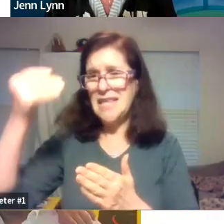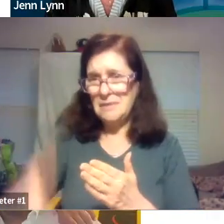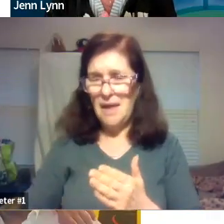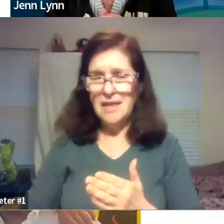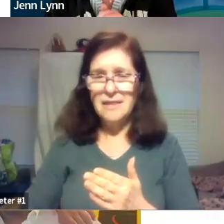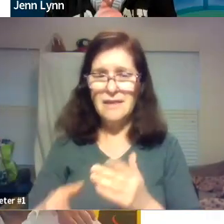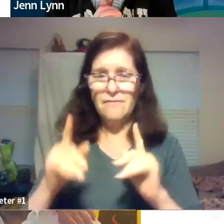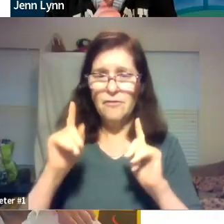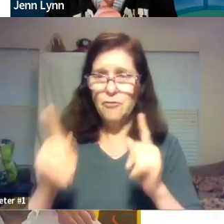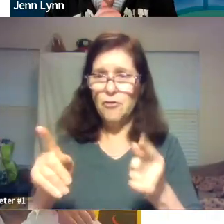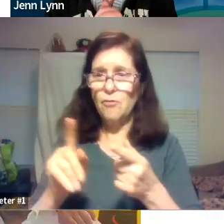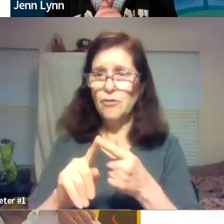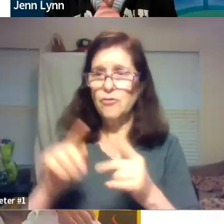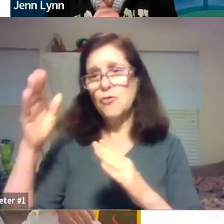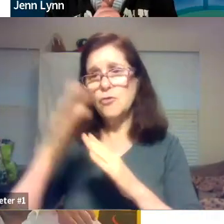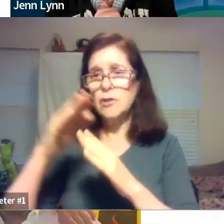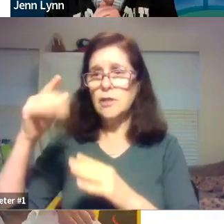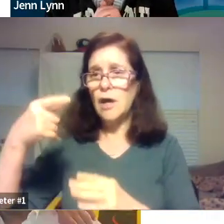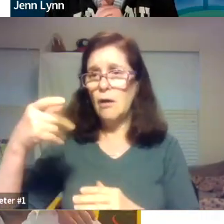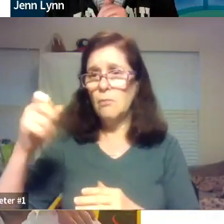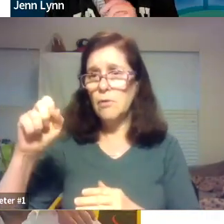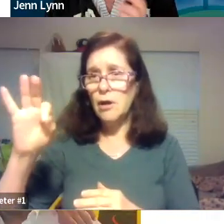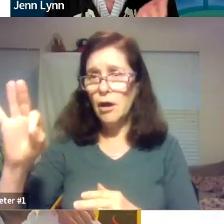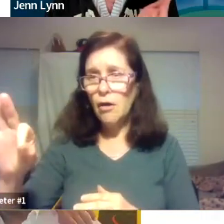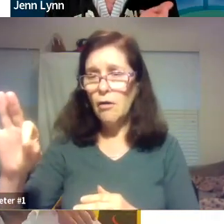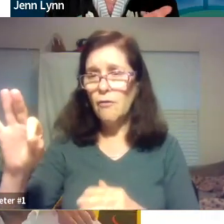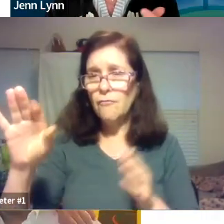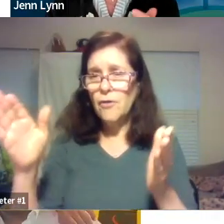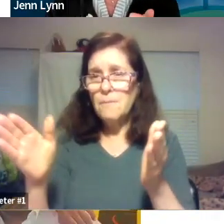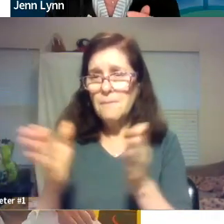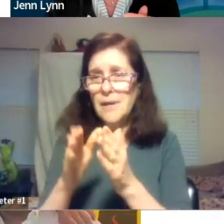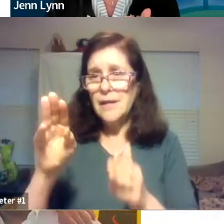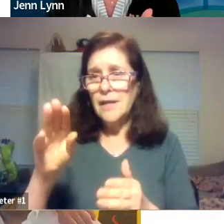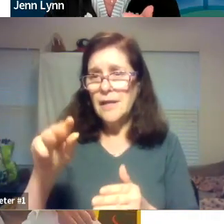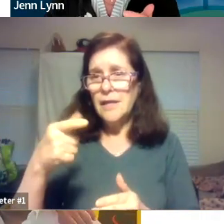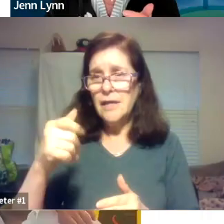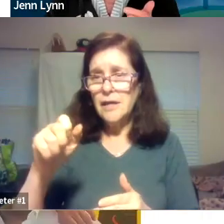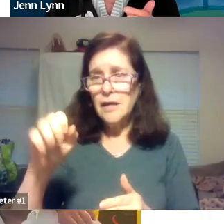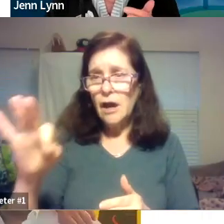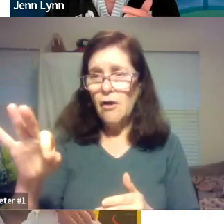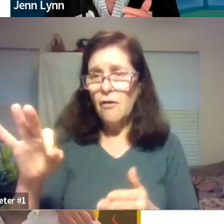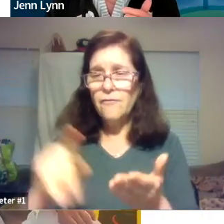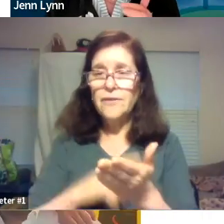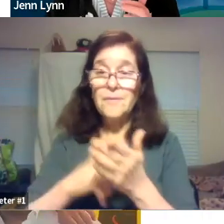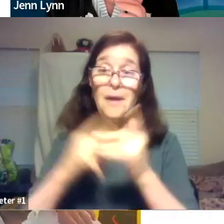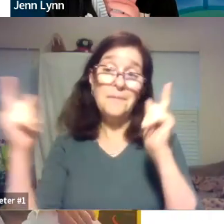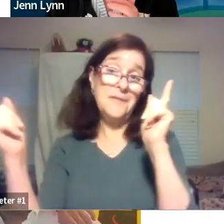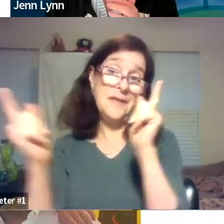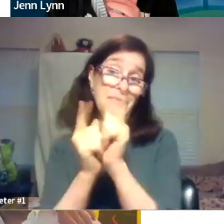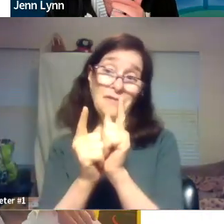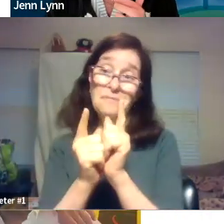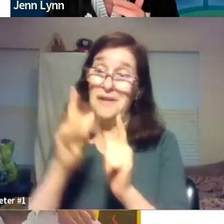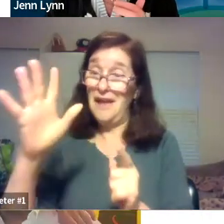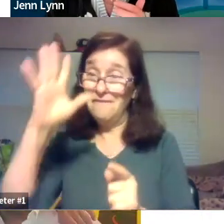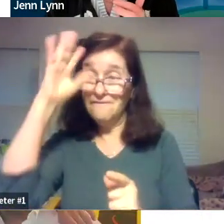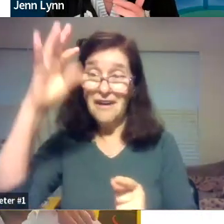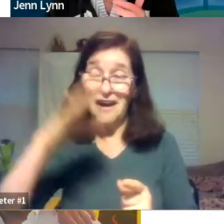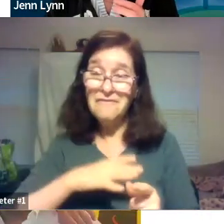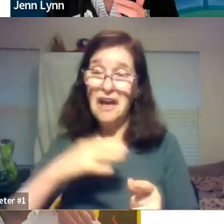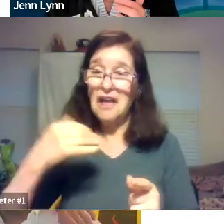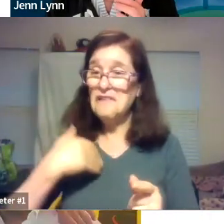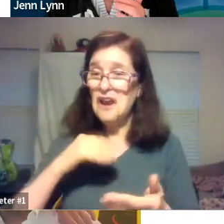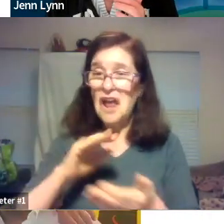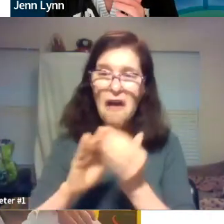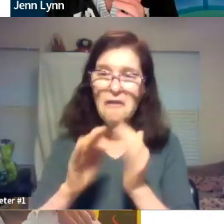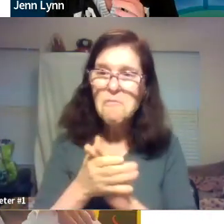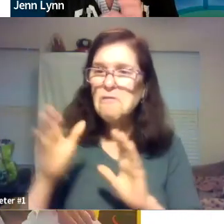going to Top Golf. They do mini golf. Sometimes they just meet at Five Guys and have burgers and chat. And